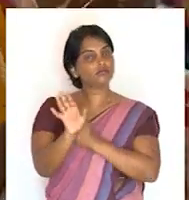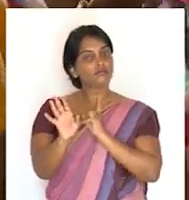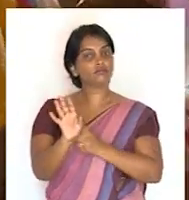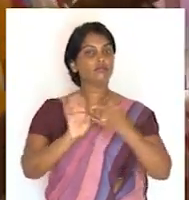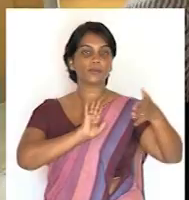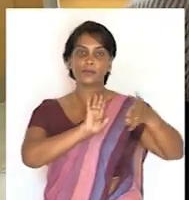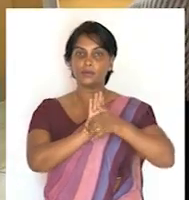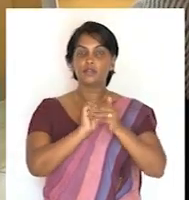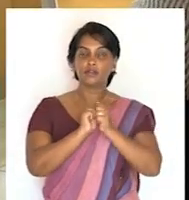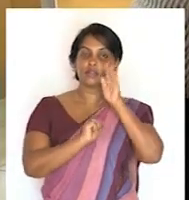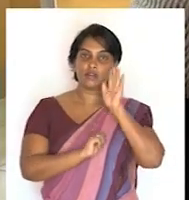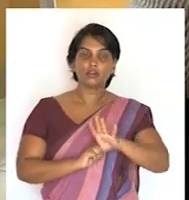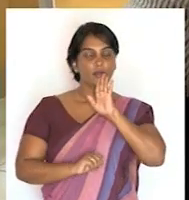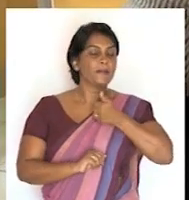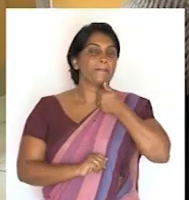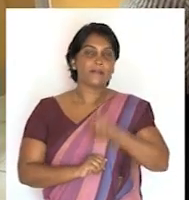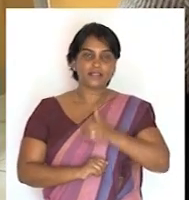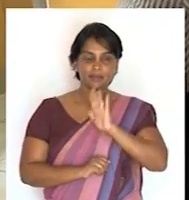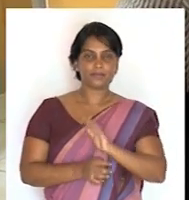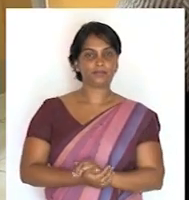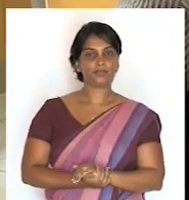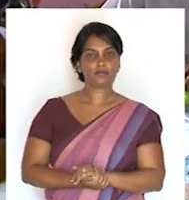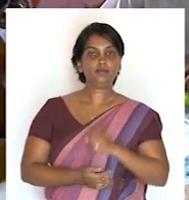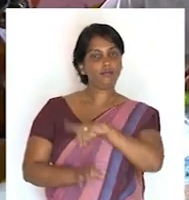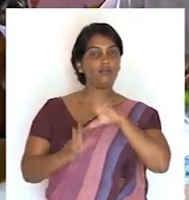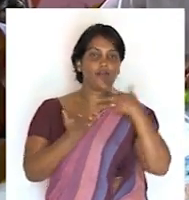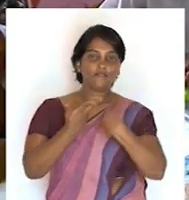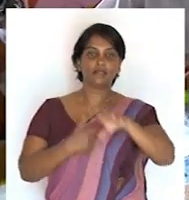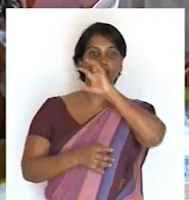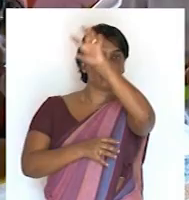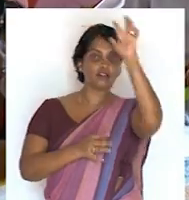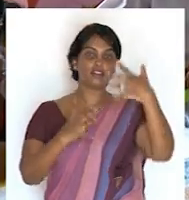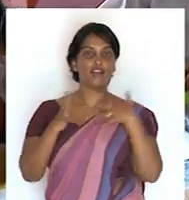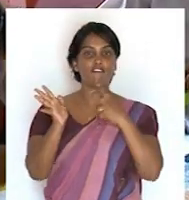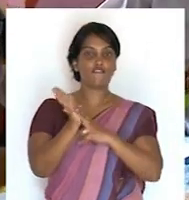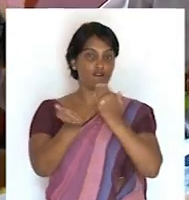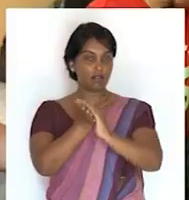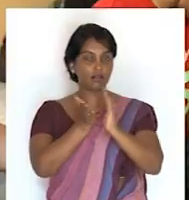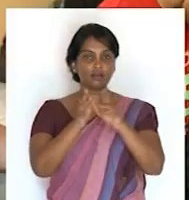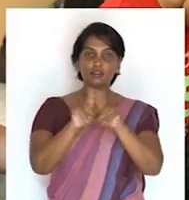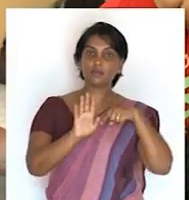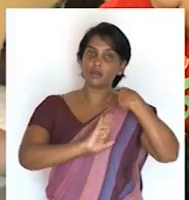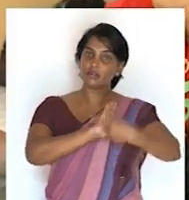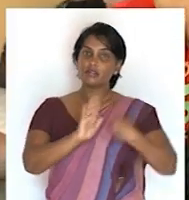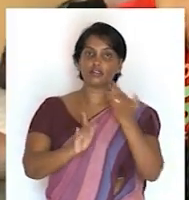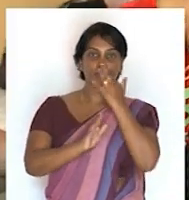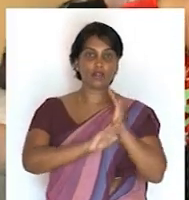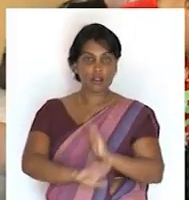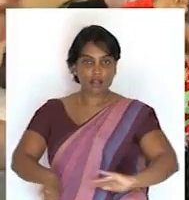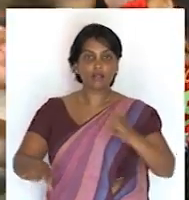schools. Volunteers from various countries and our school children also help these children.